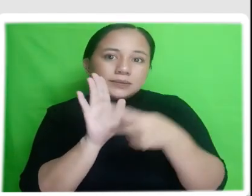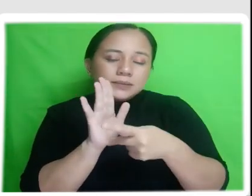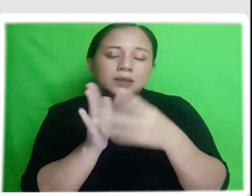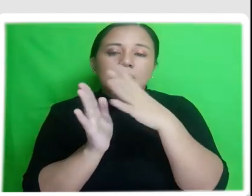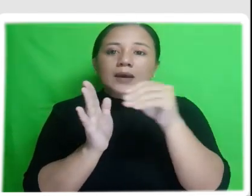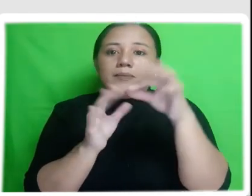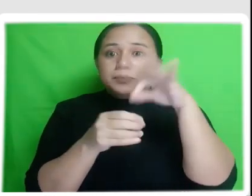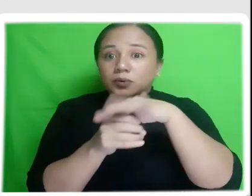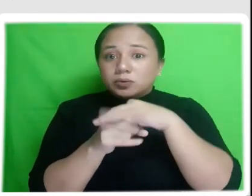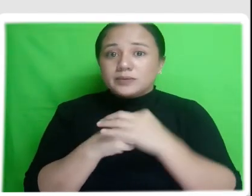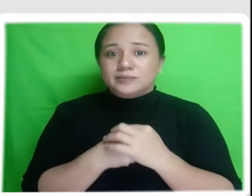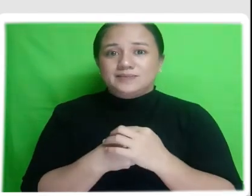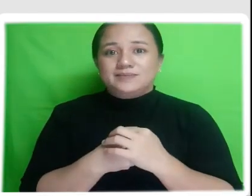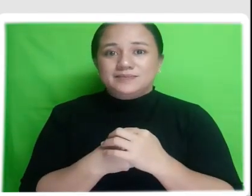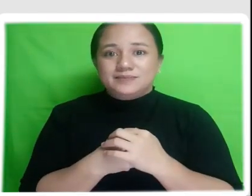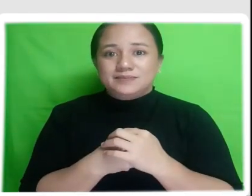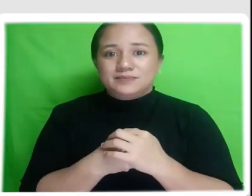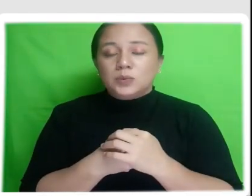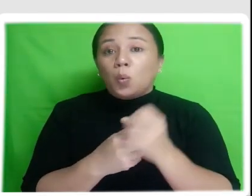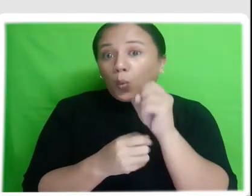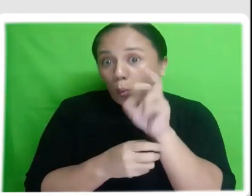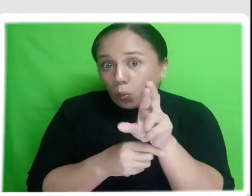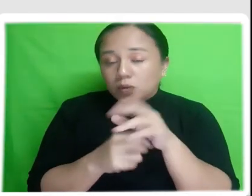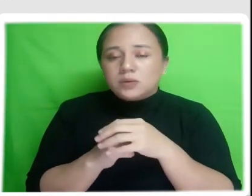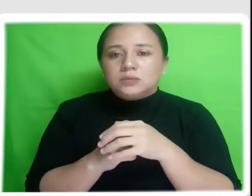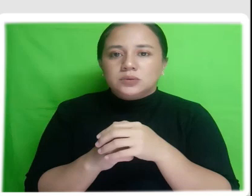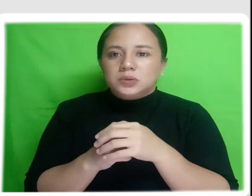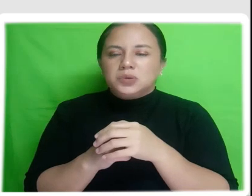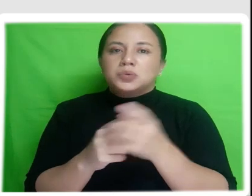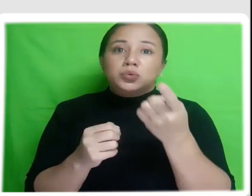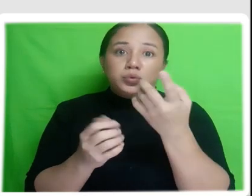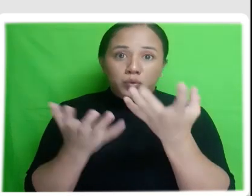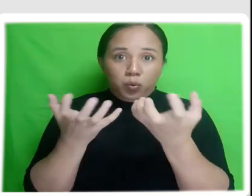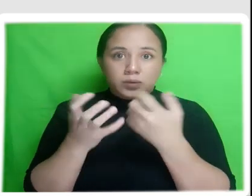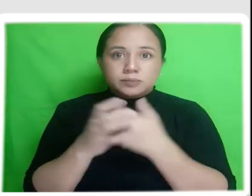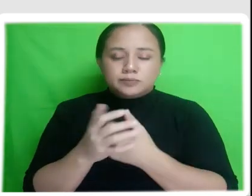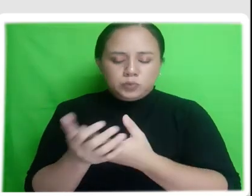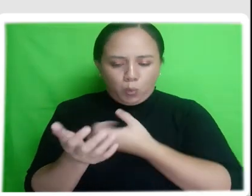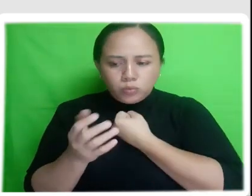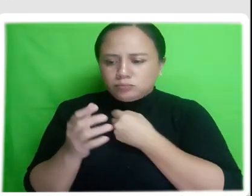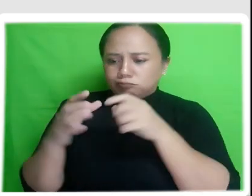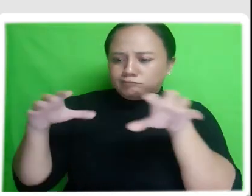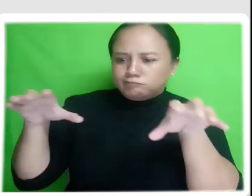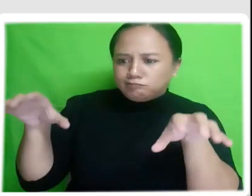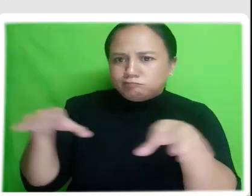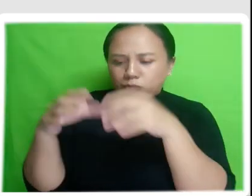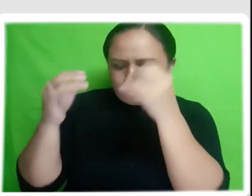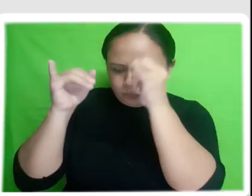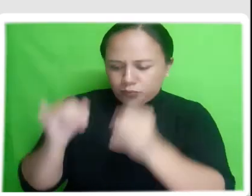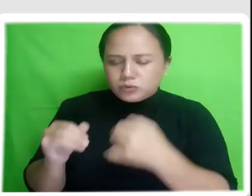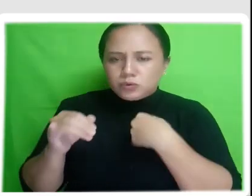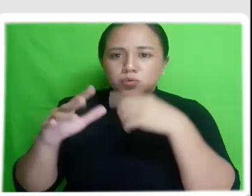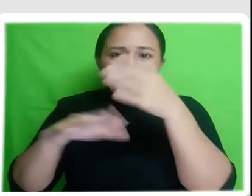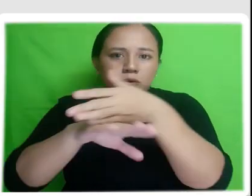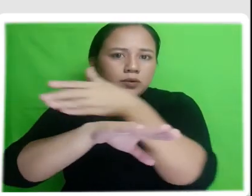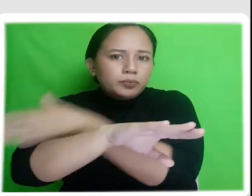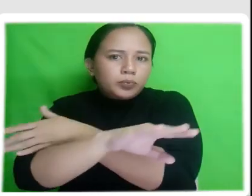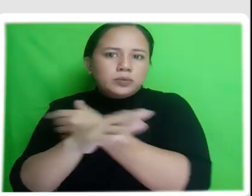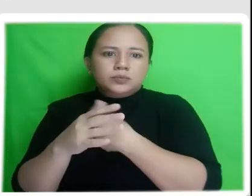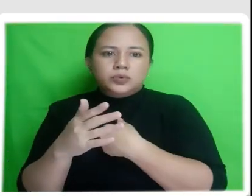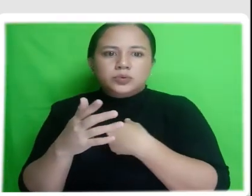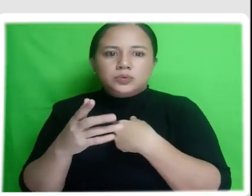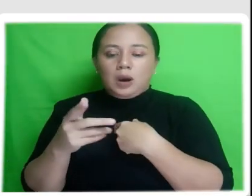programs? Or would you rather just do what you can as an individual to improve the situation? At least you control